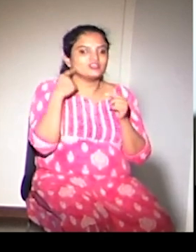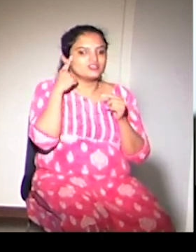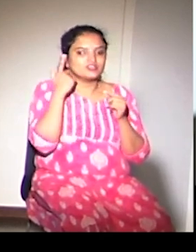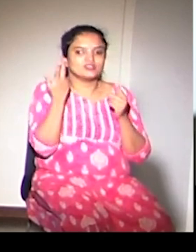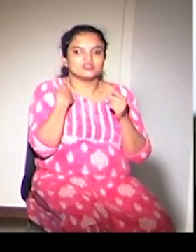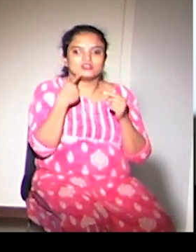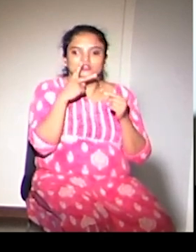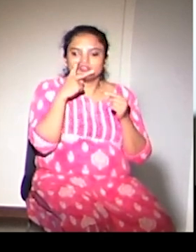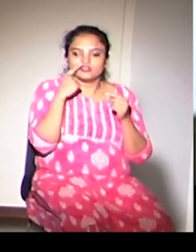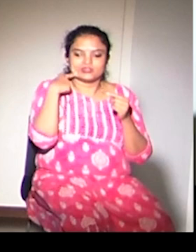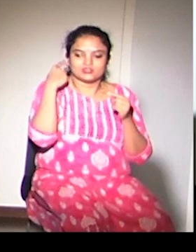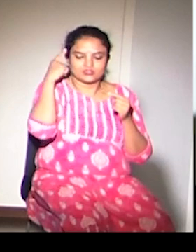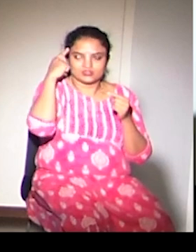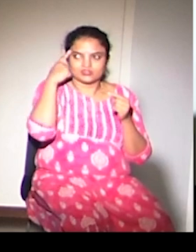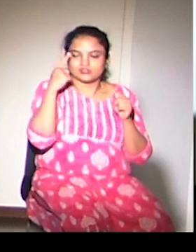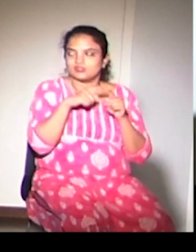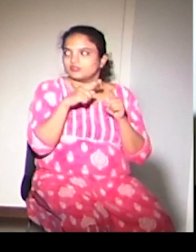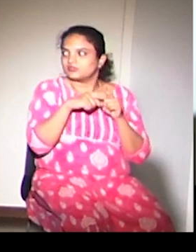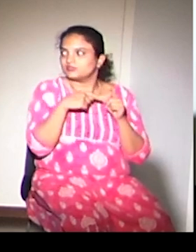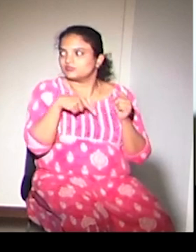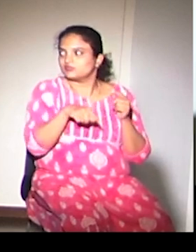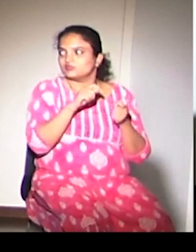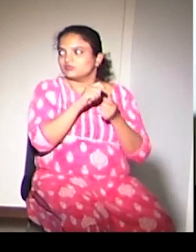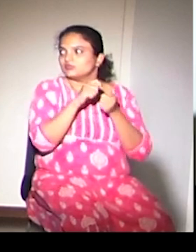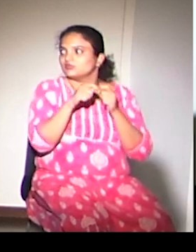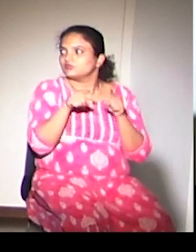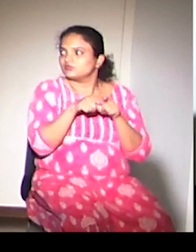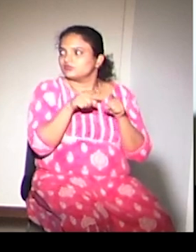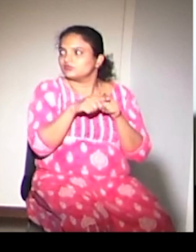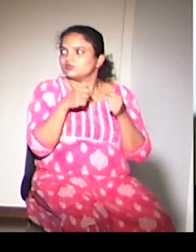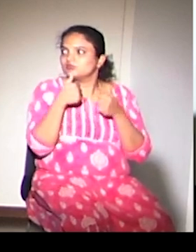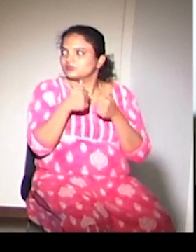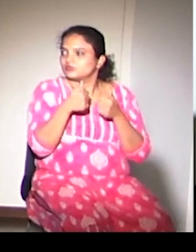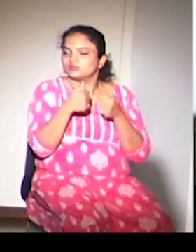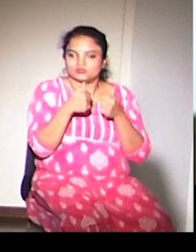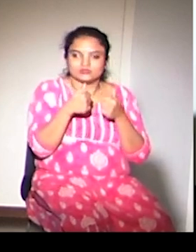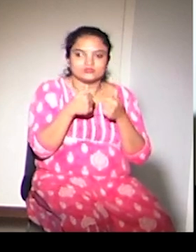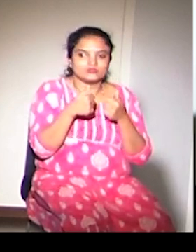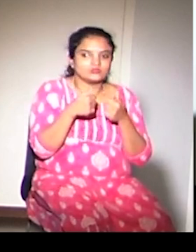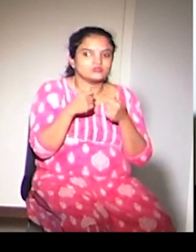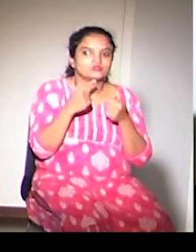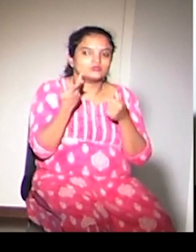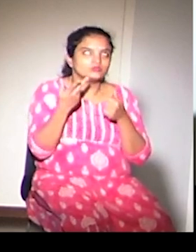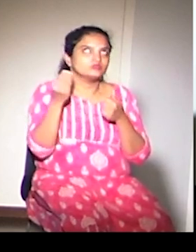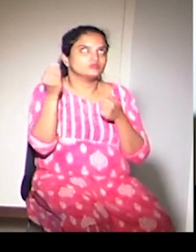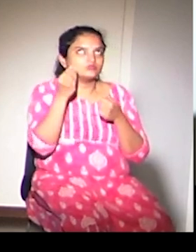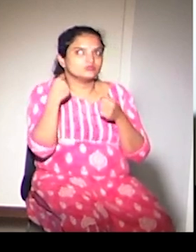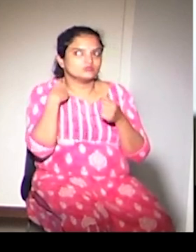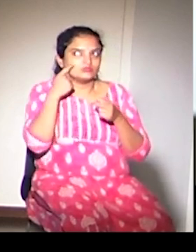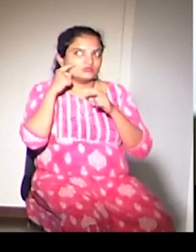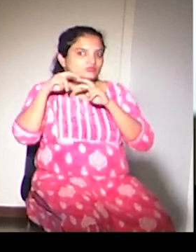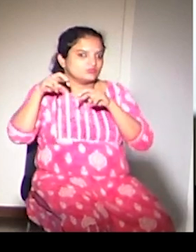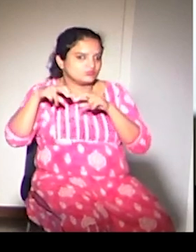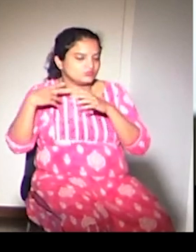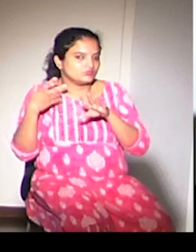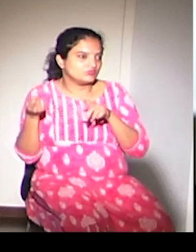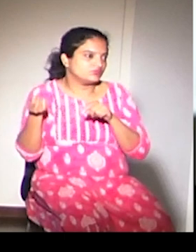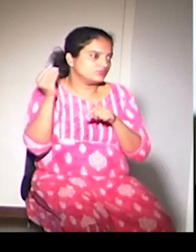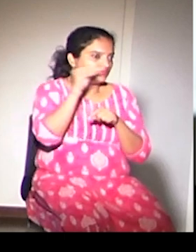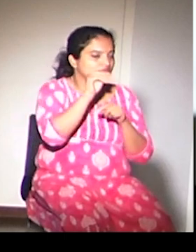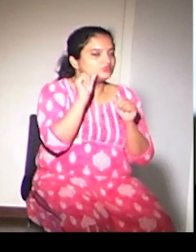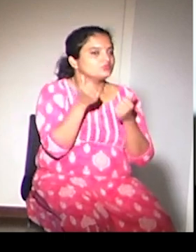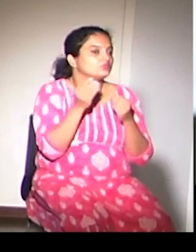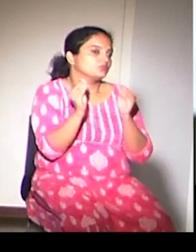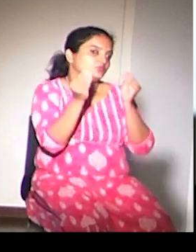time, I think the Aga Khan Foundation has done a very good job of doing the research properly and trying to make it